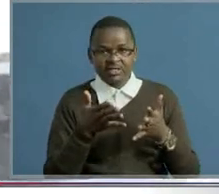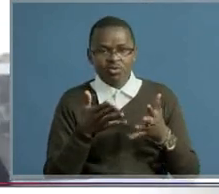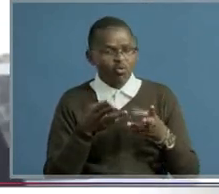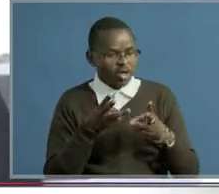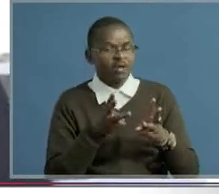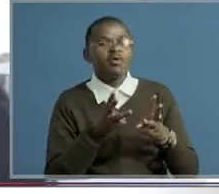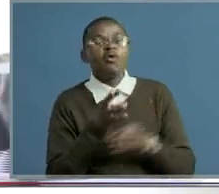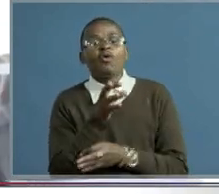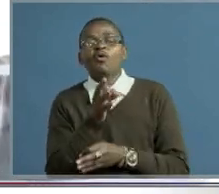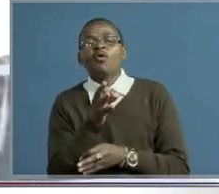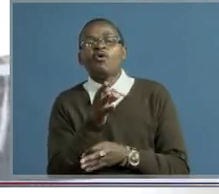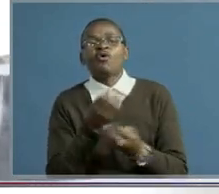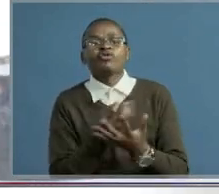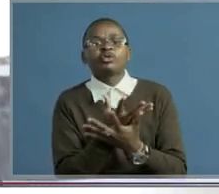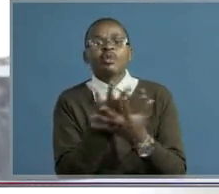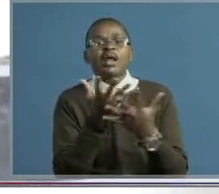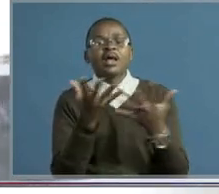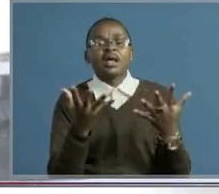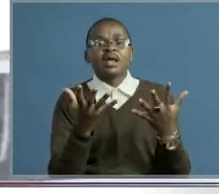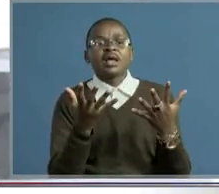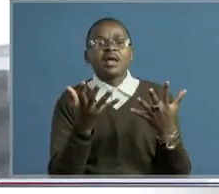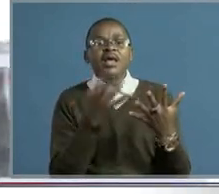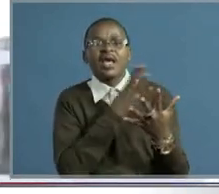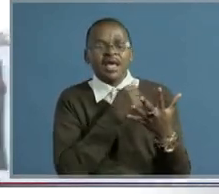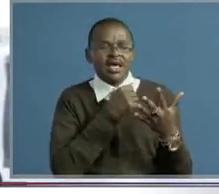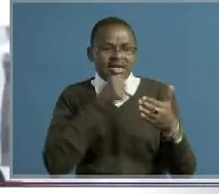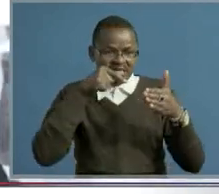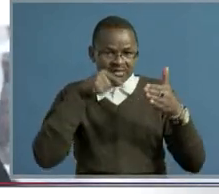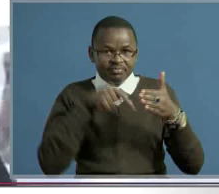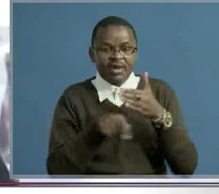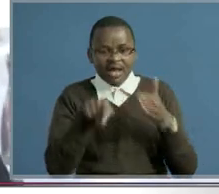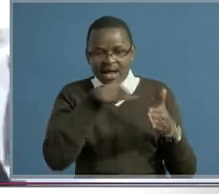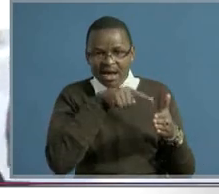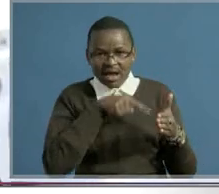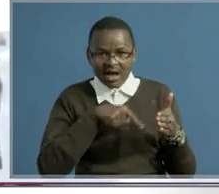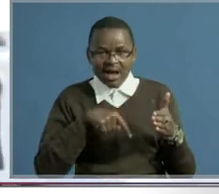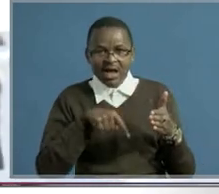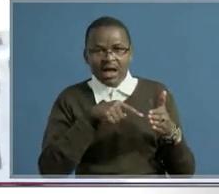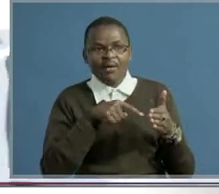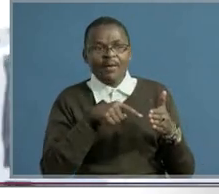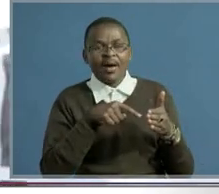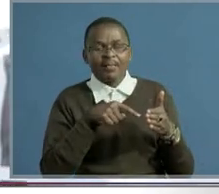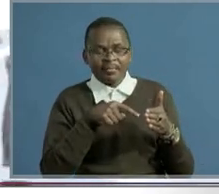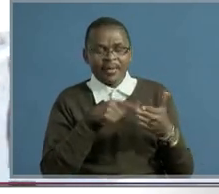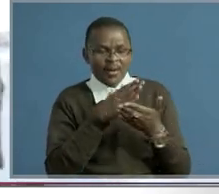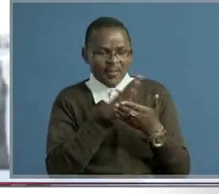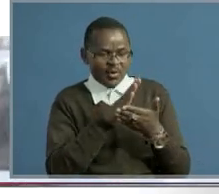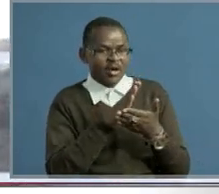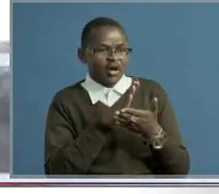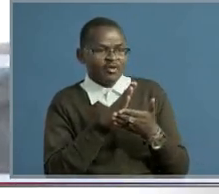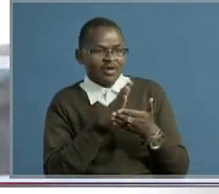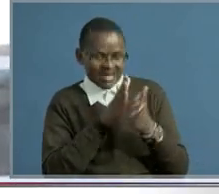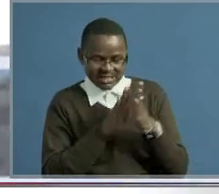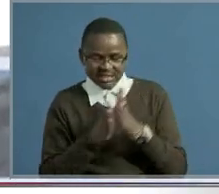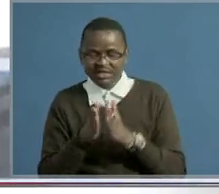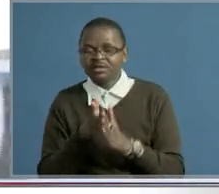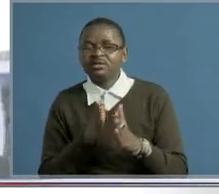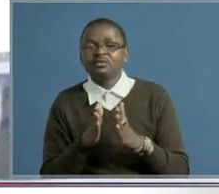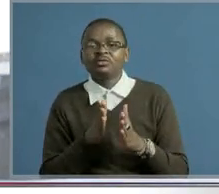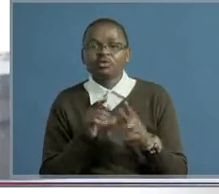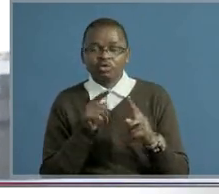of spreading and deepening footprint as part of our strategy